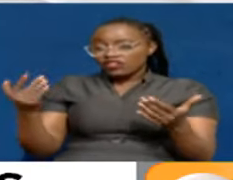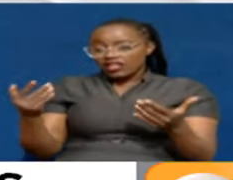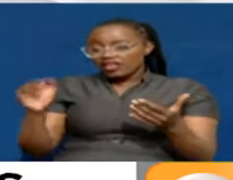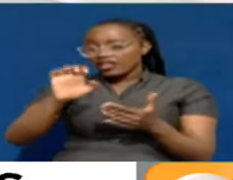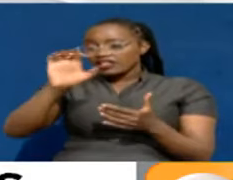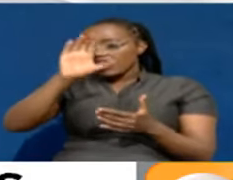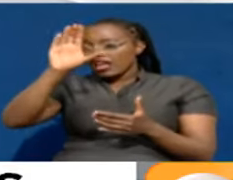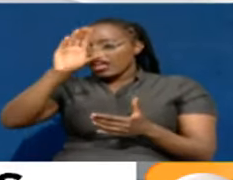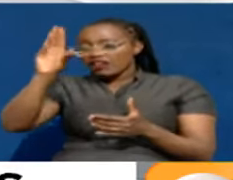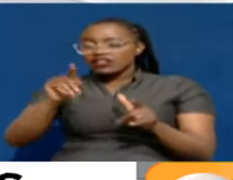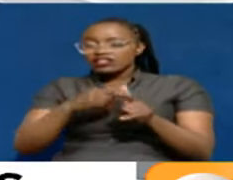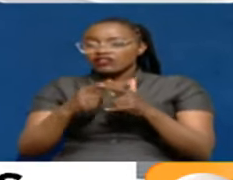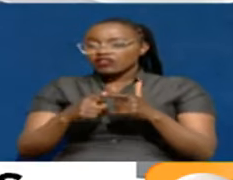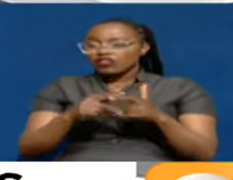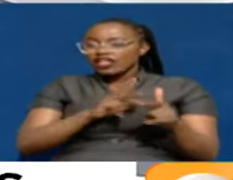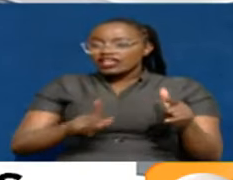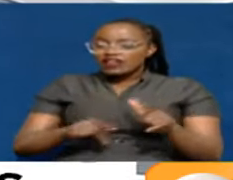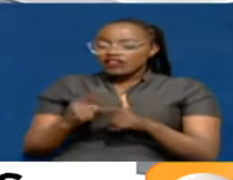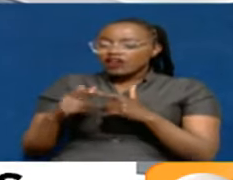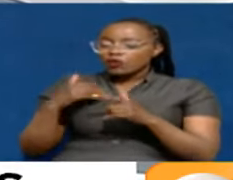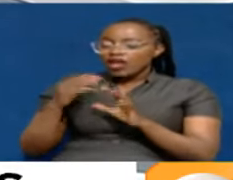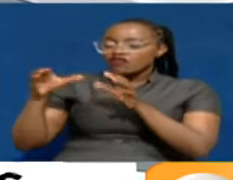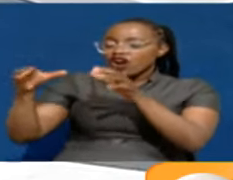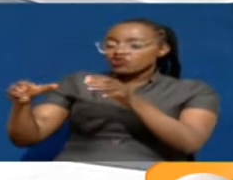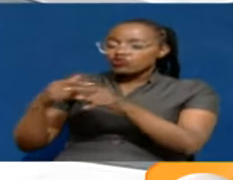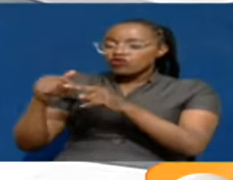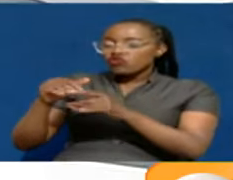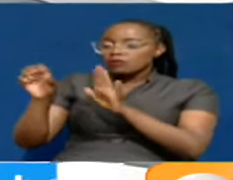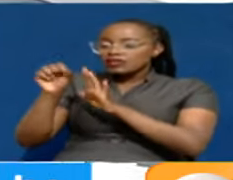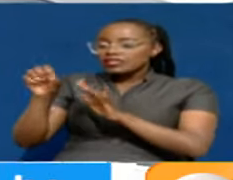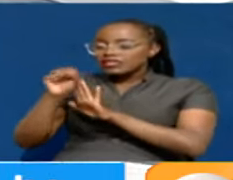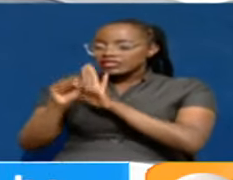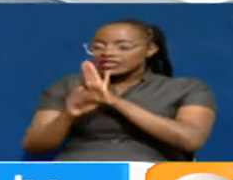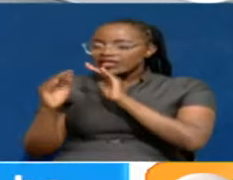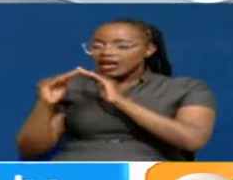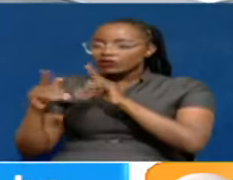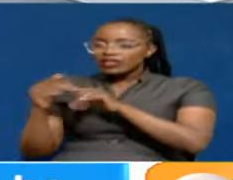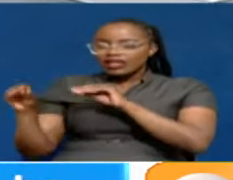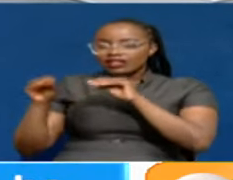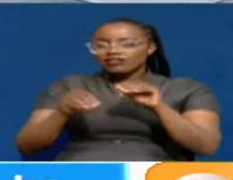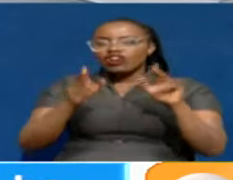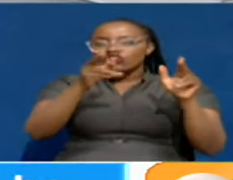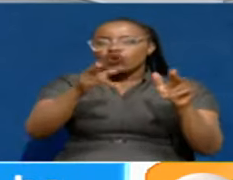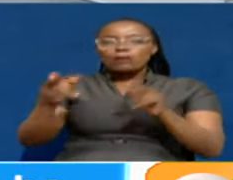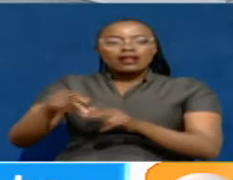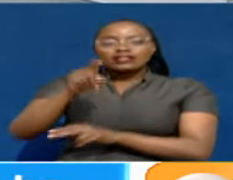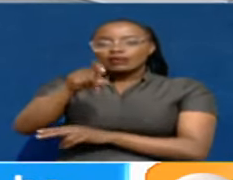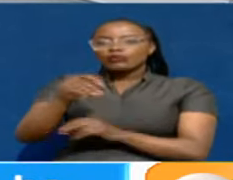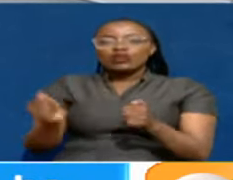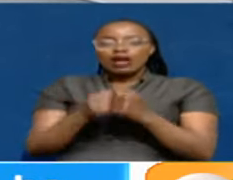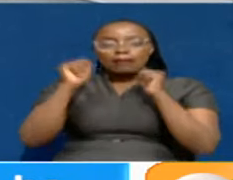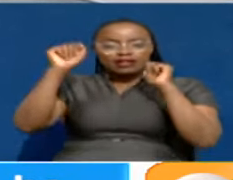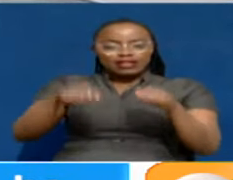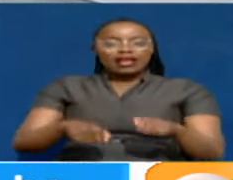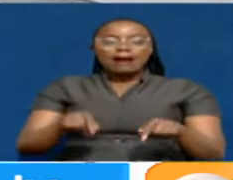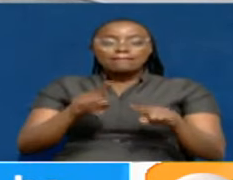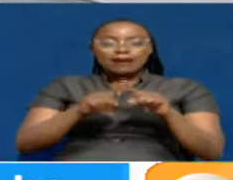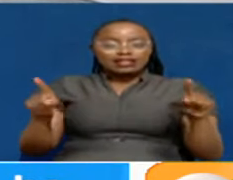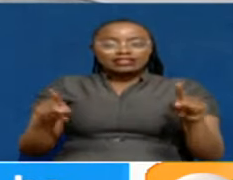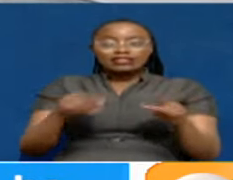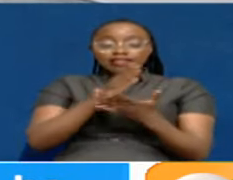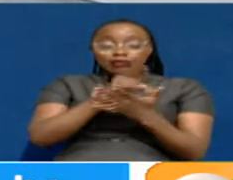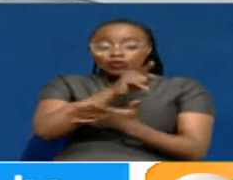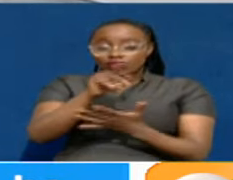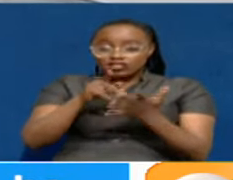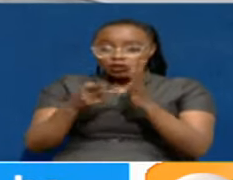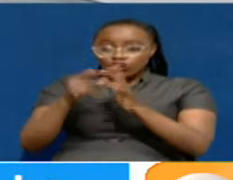they need to get some kingpins to... Send a delegation to State House and then, you know, start there. Ordinarily, that shouldn't be the case. In any case, some of